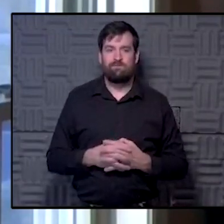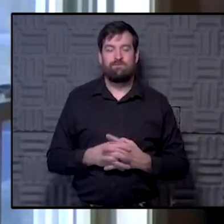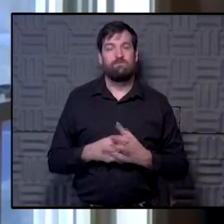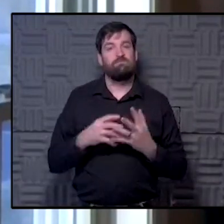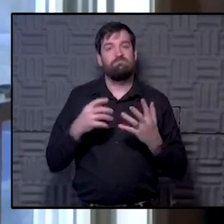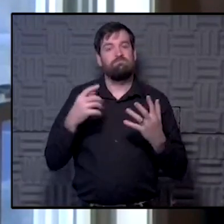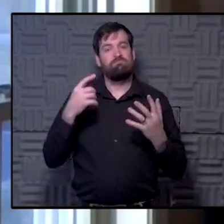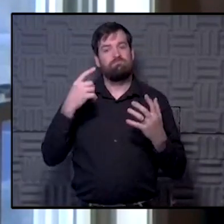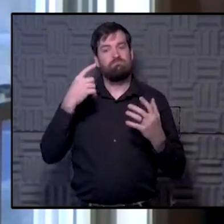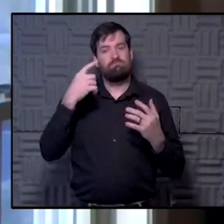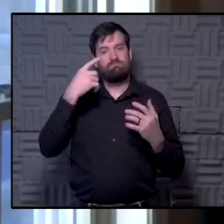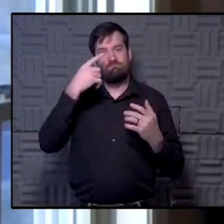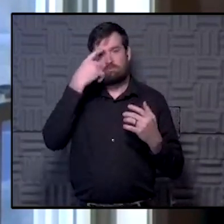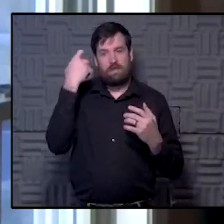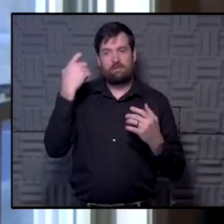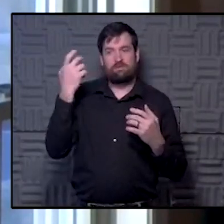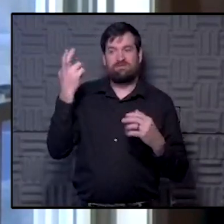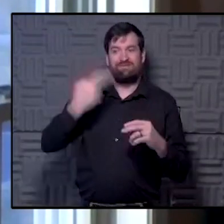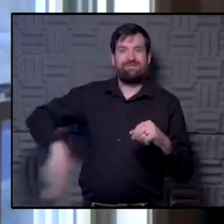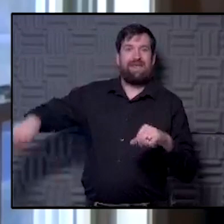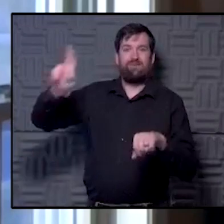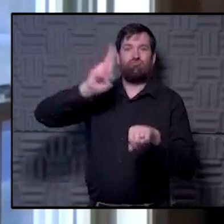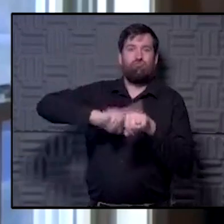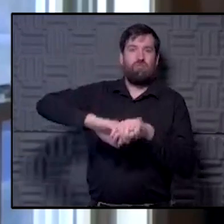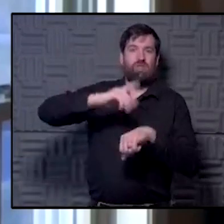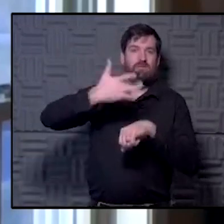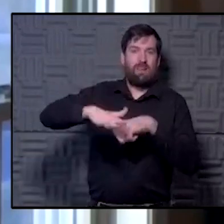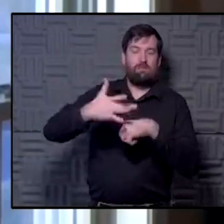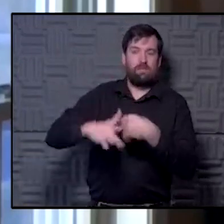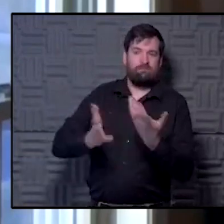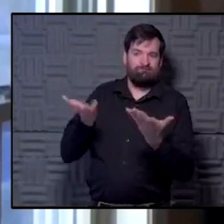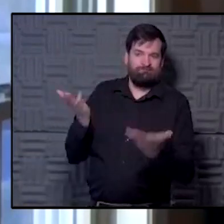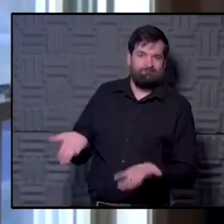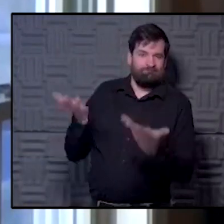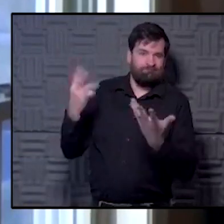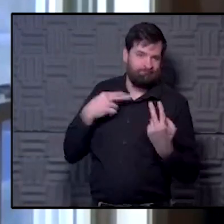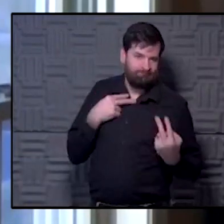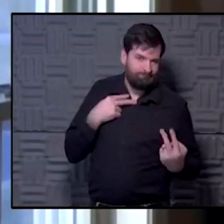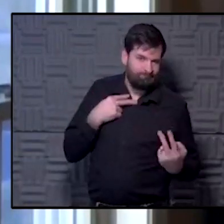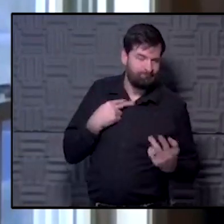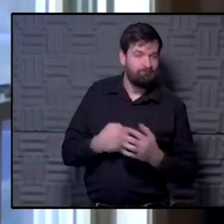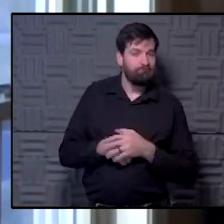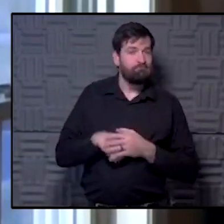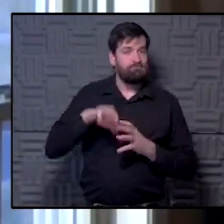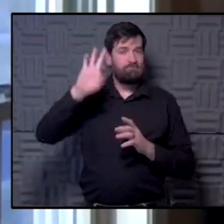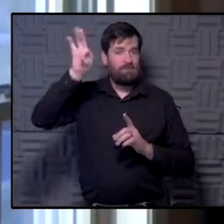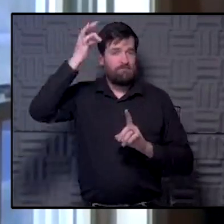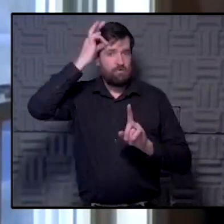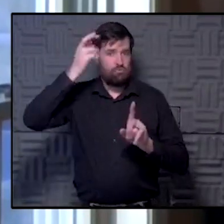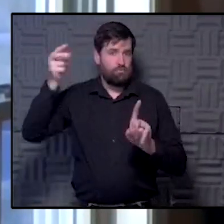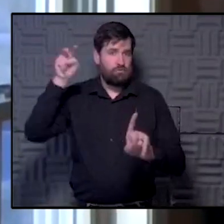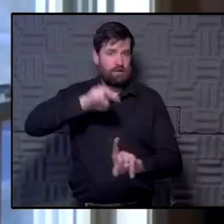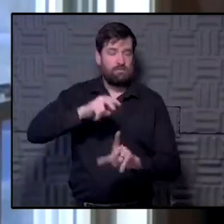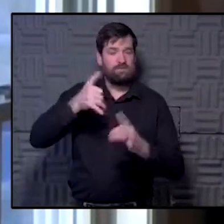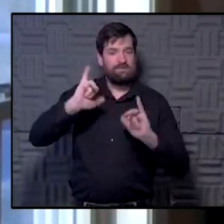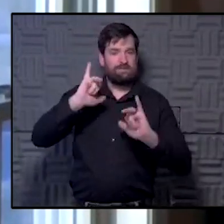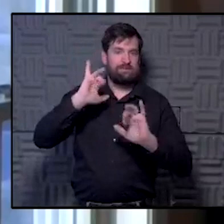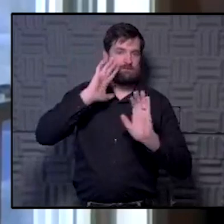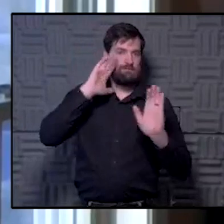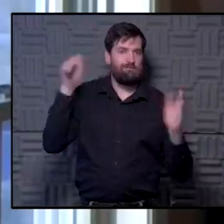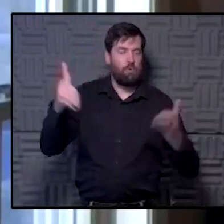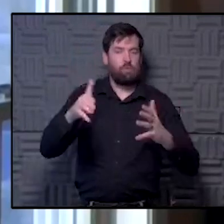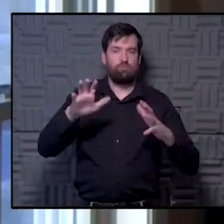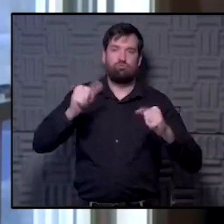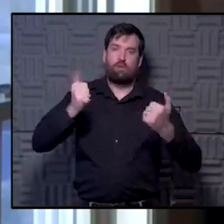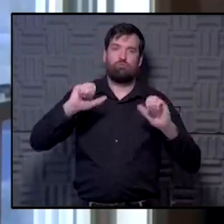because the national availability is what it is. You know, I think from a federal perspective, we continue to focus on supply and getting as